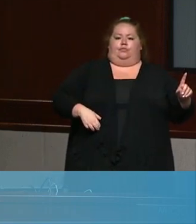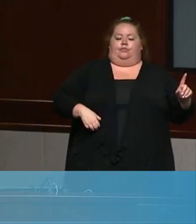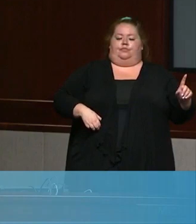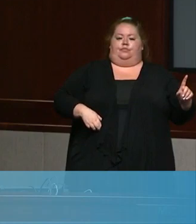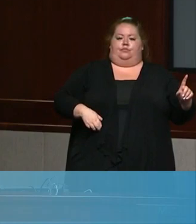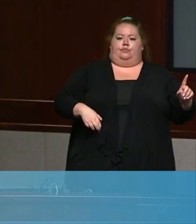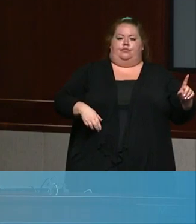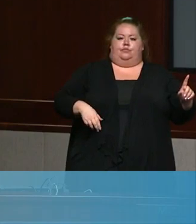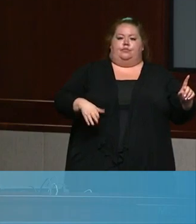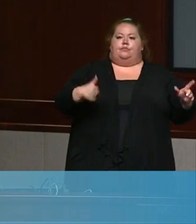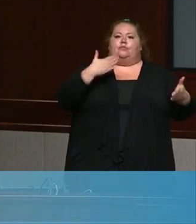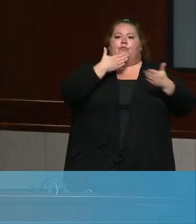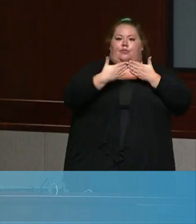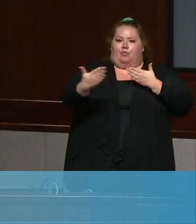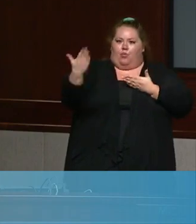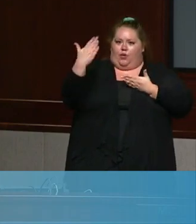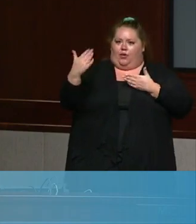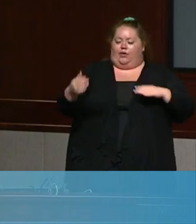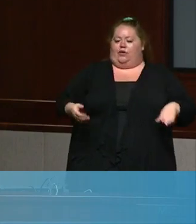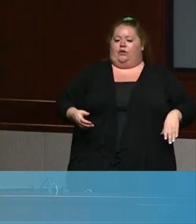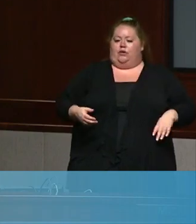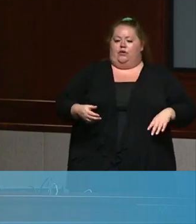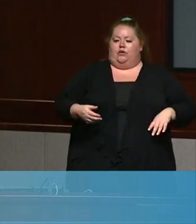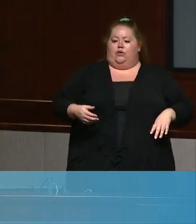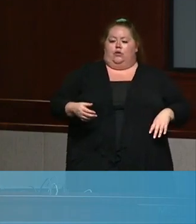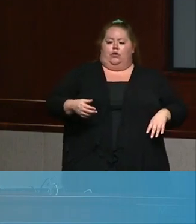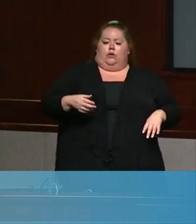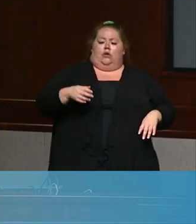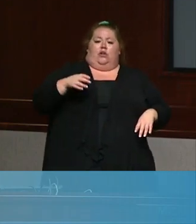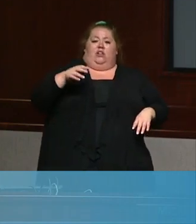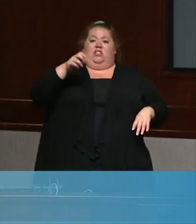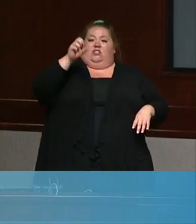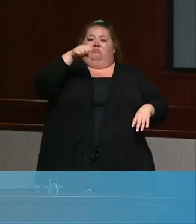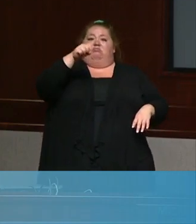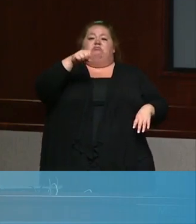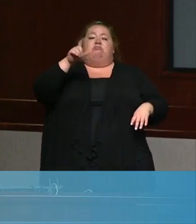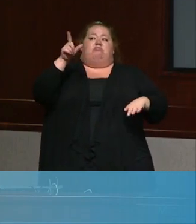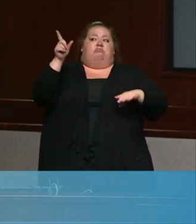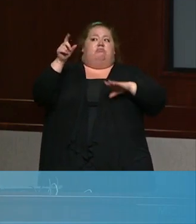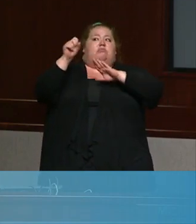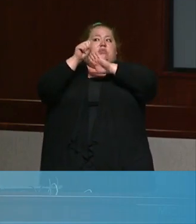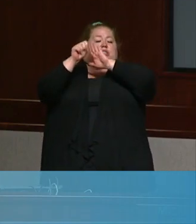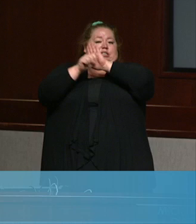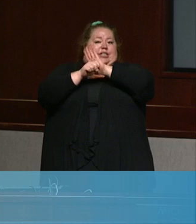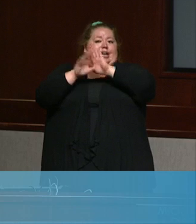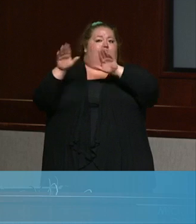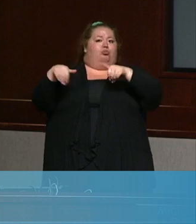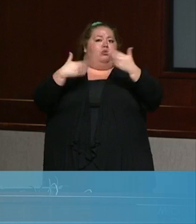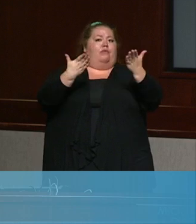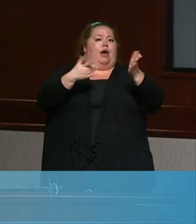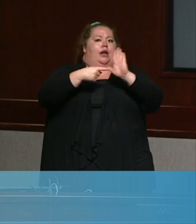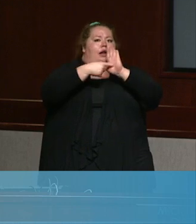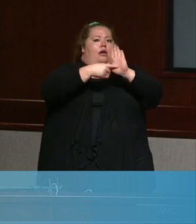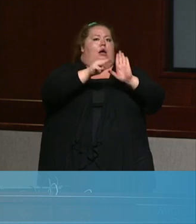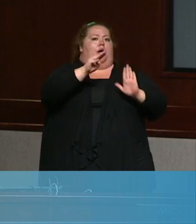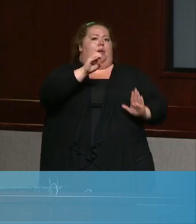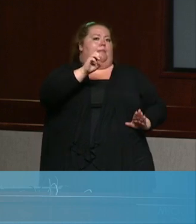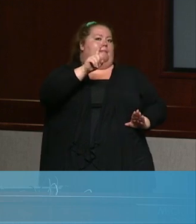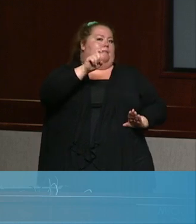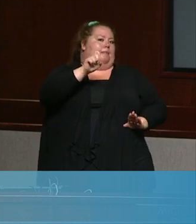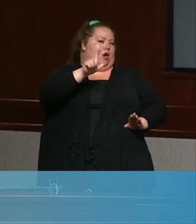Thanks. So good morning. So yes, the state provided model, we are tracking